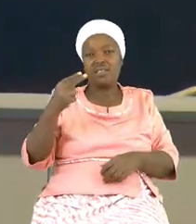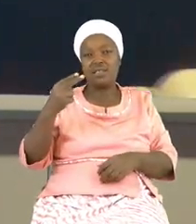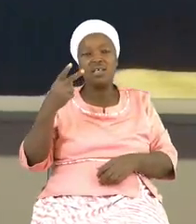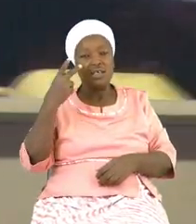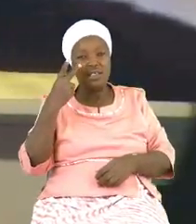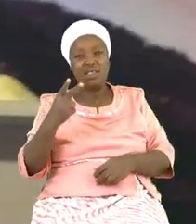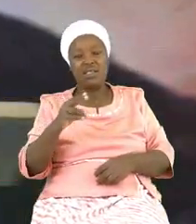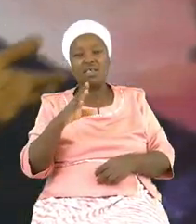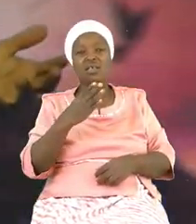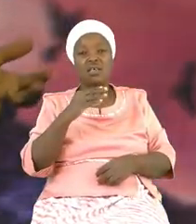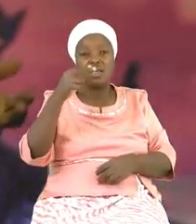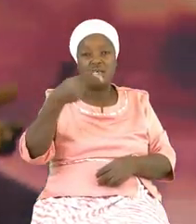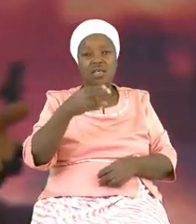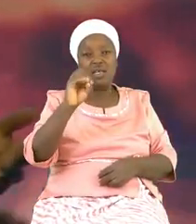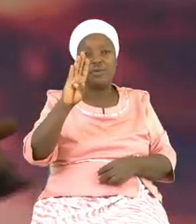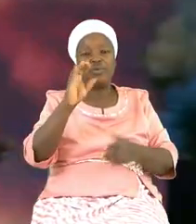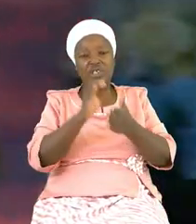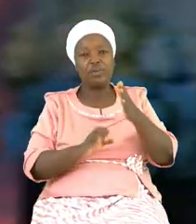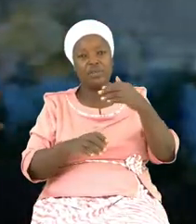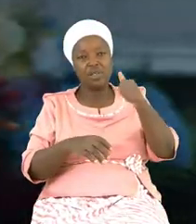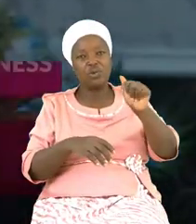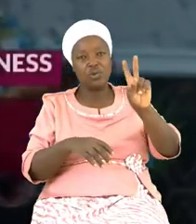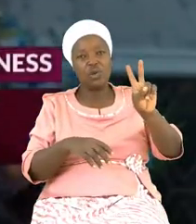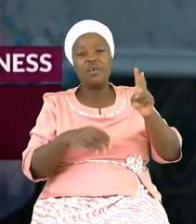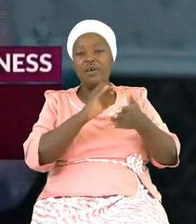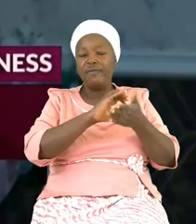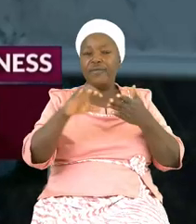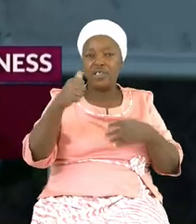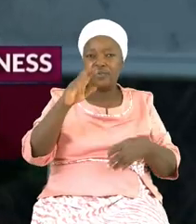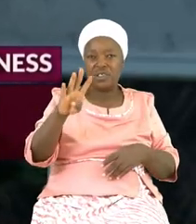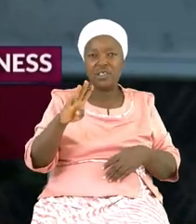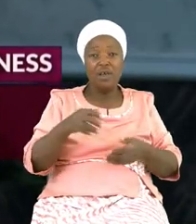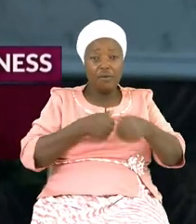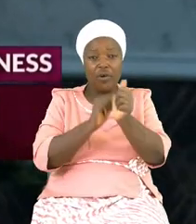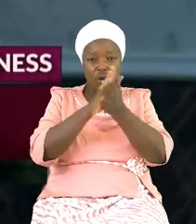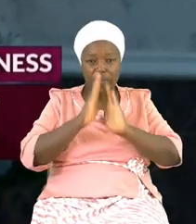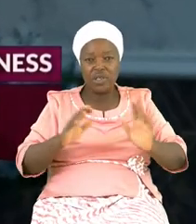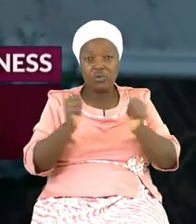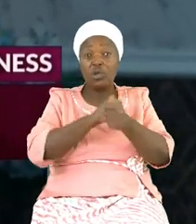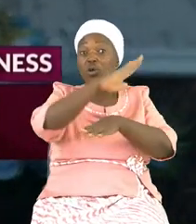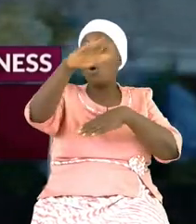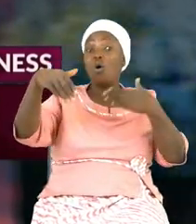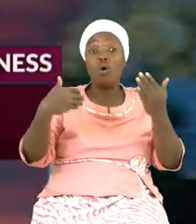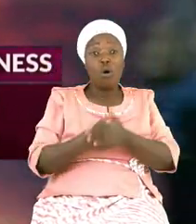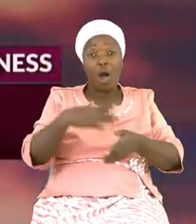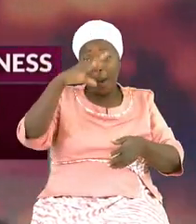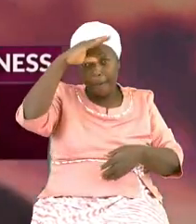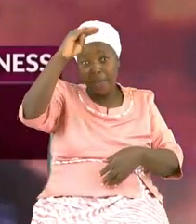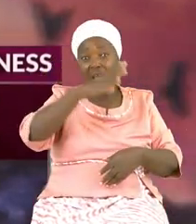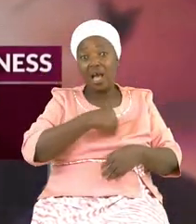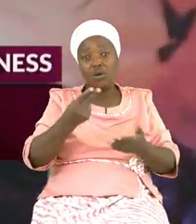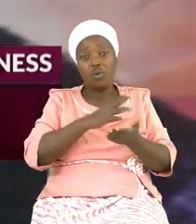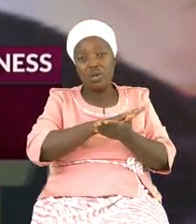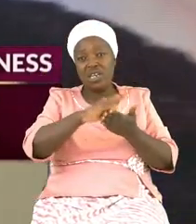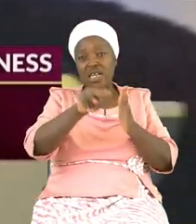12, verse 14. Follow peace with all men and holiness, without